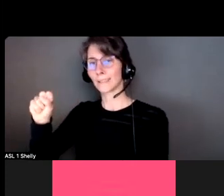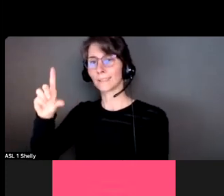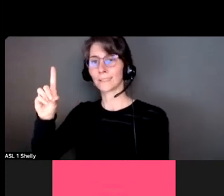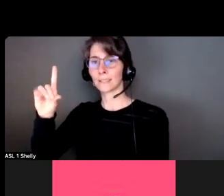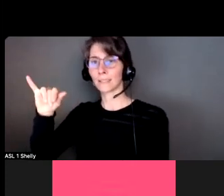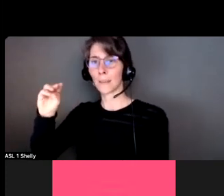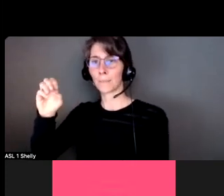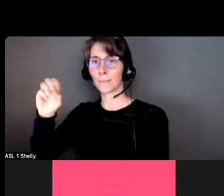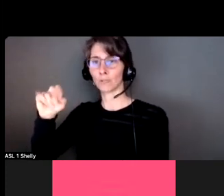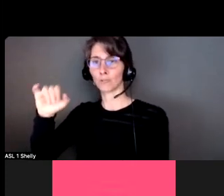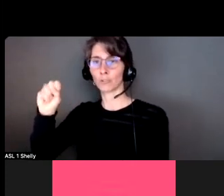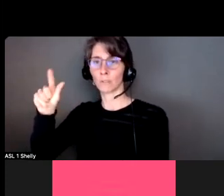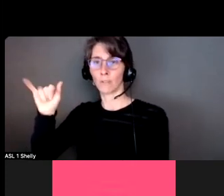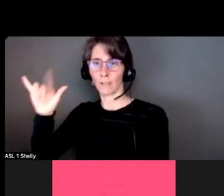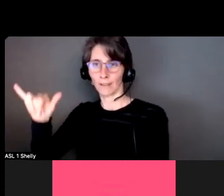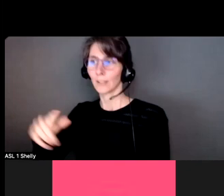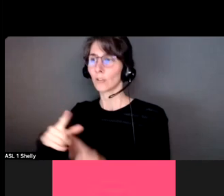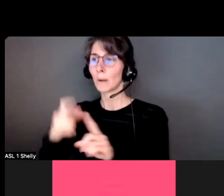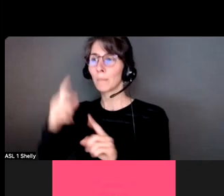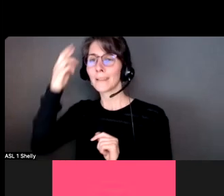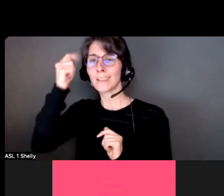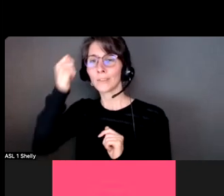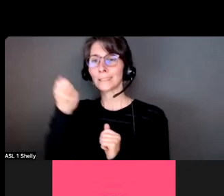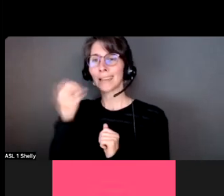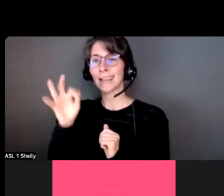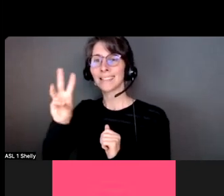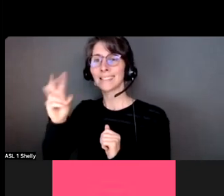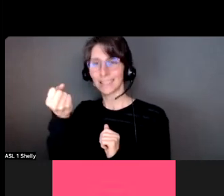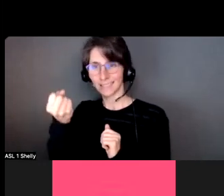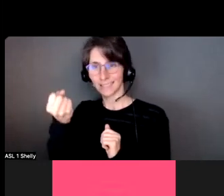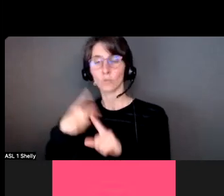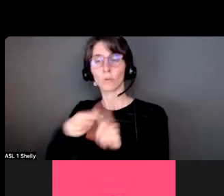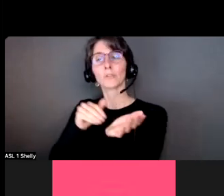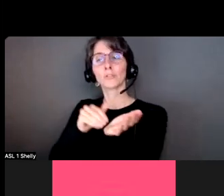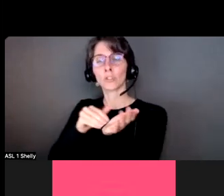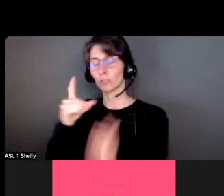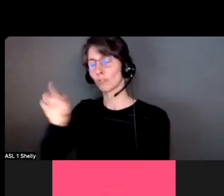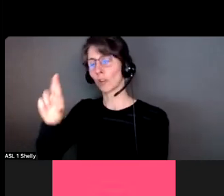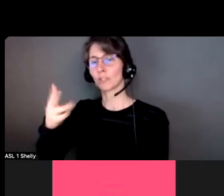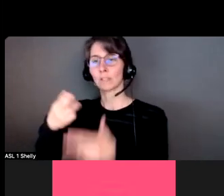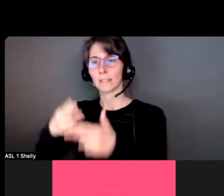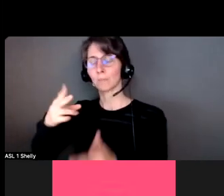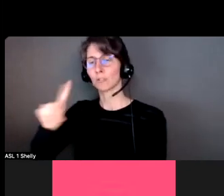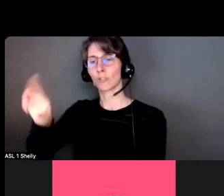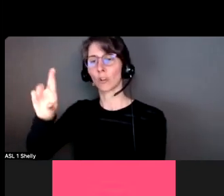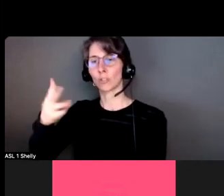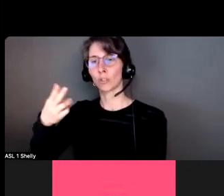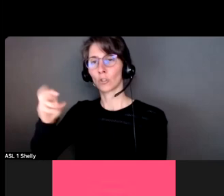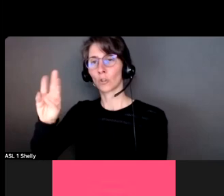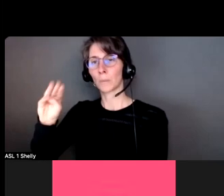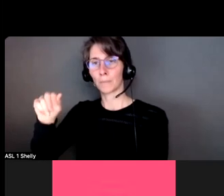the late 60s. And Dr. Herman made these recordings of blind people